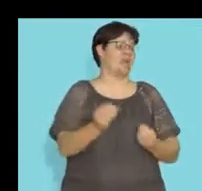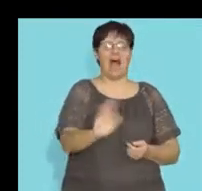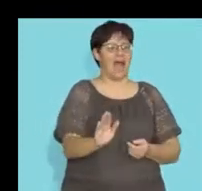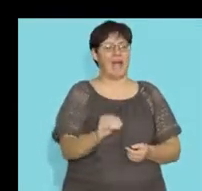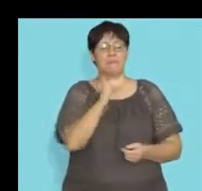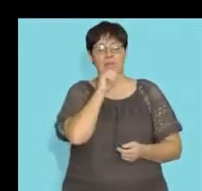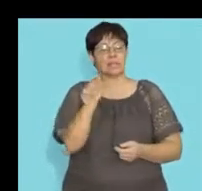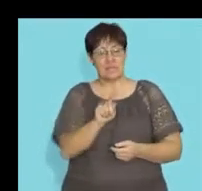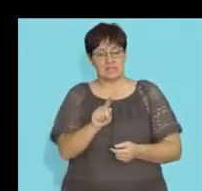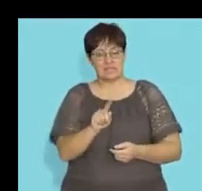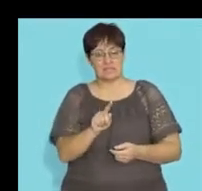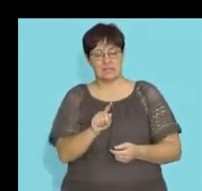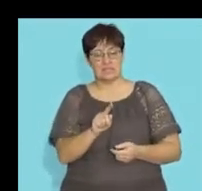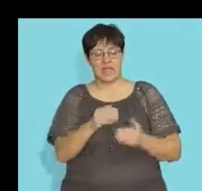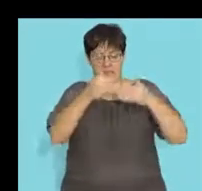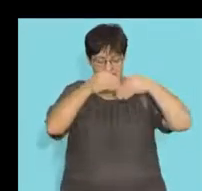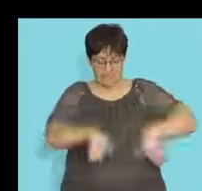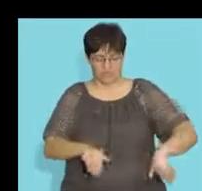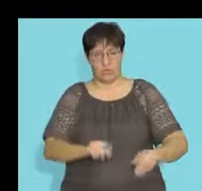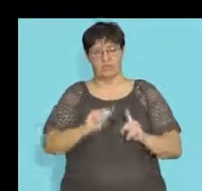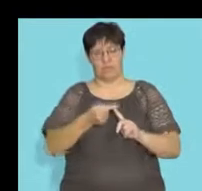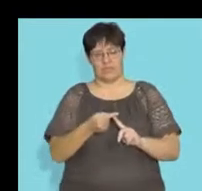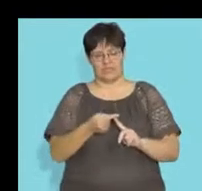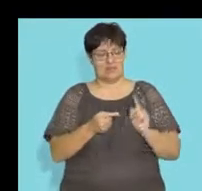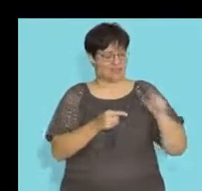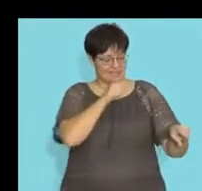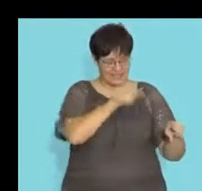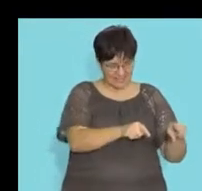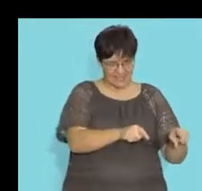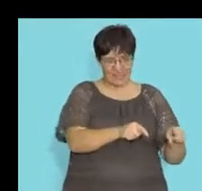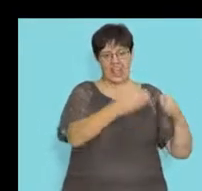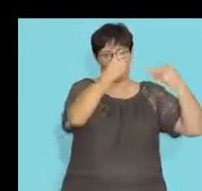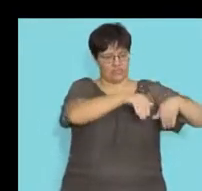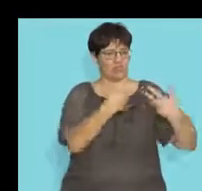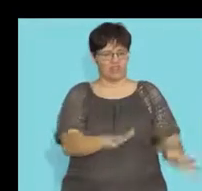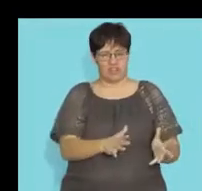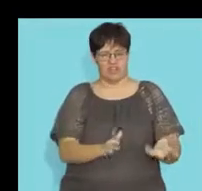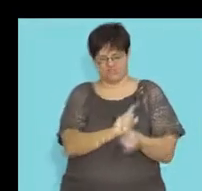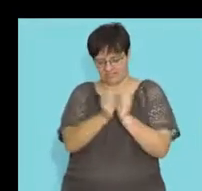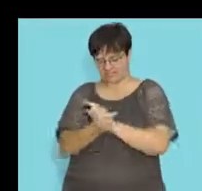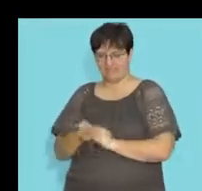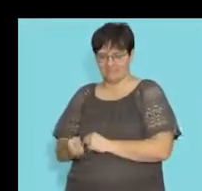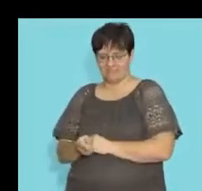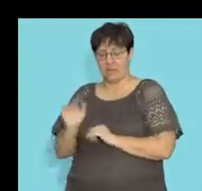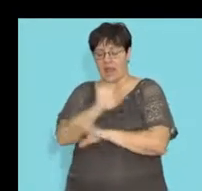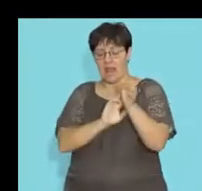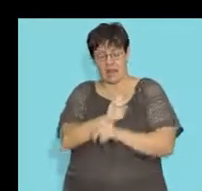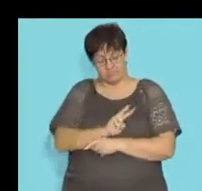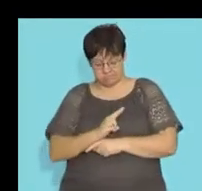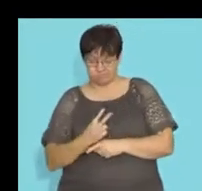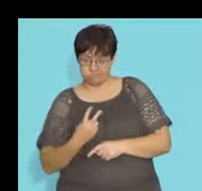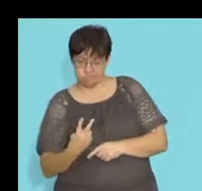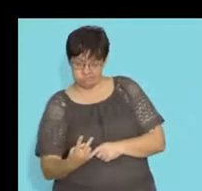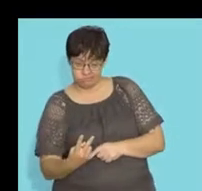of everything. It means it's the neutralization point of the acid and the base. And that color